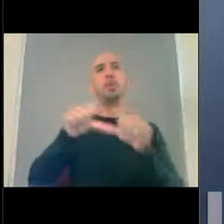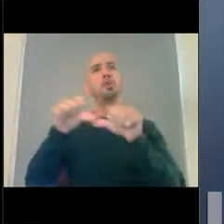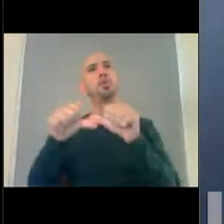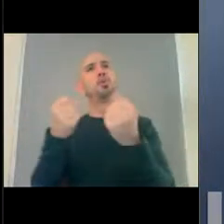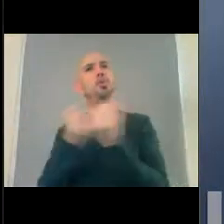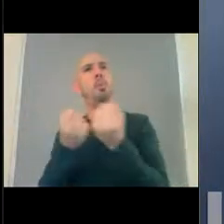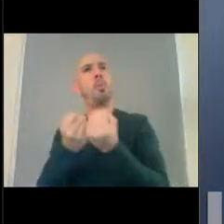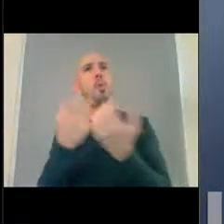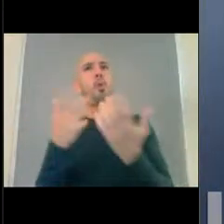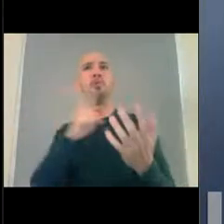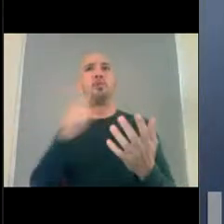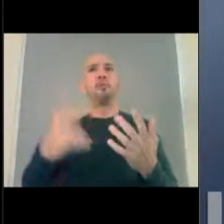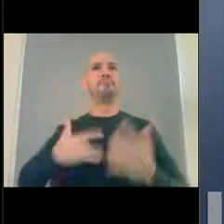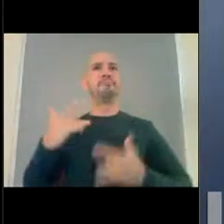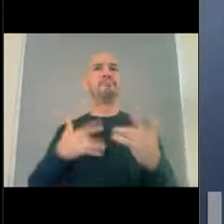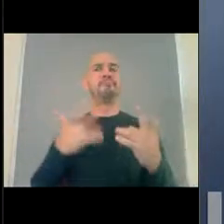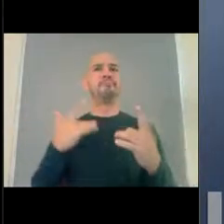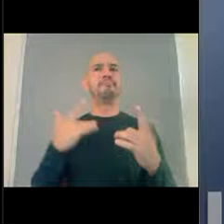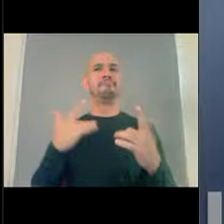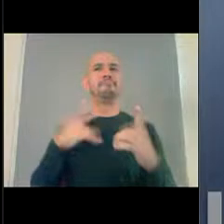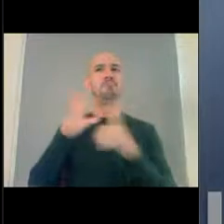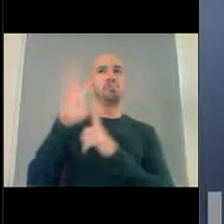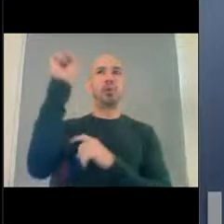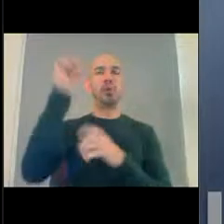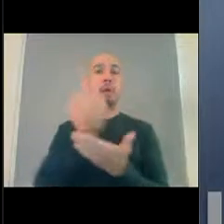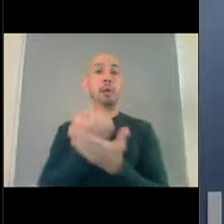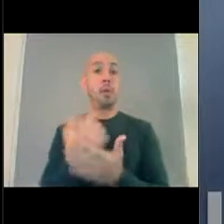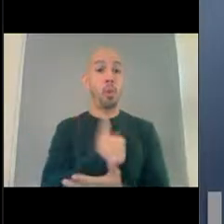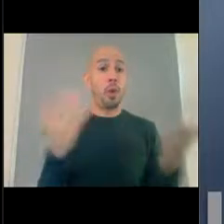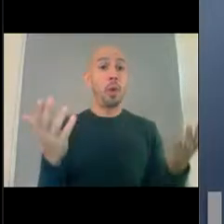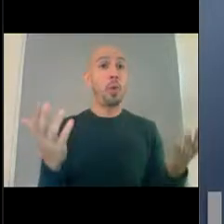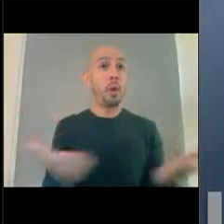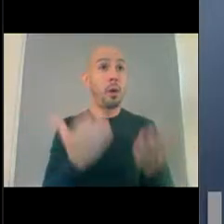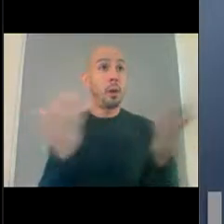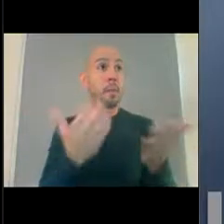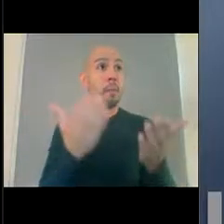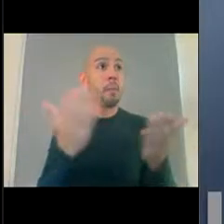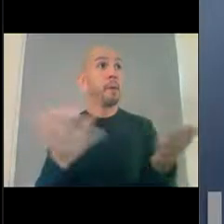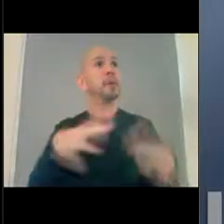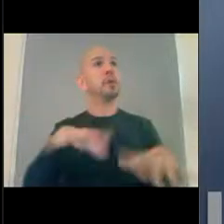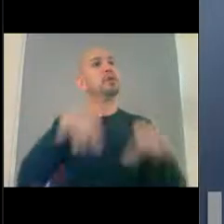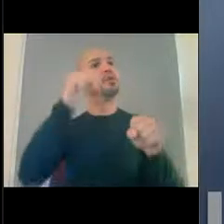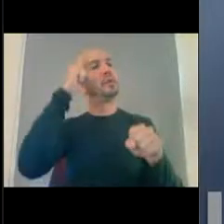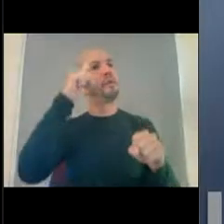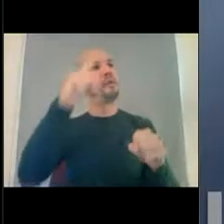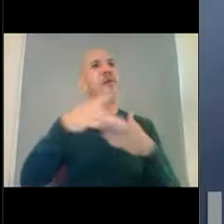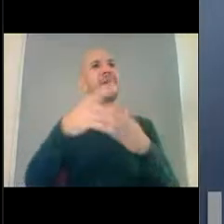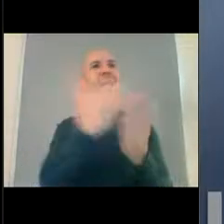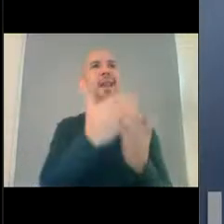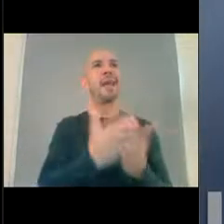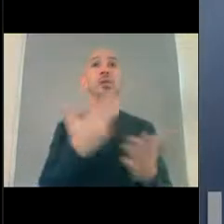start with we're recommending adoption of the sb1 competitive program guidelines which incorporate the climate action plan for transportation